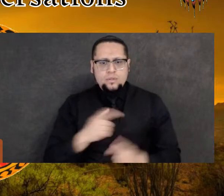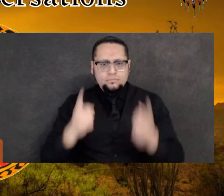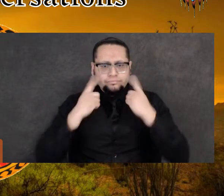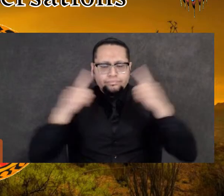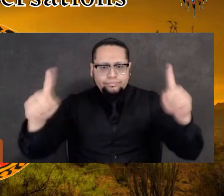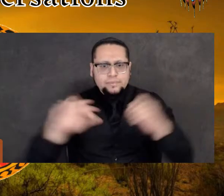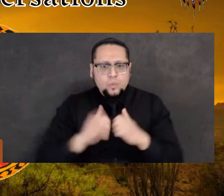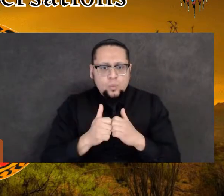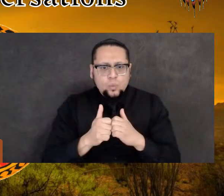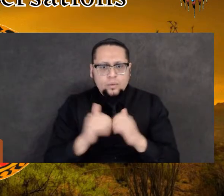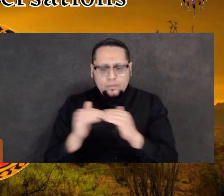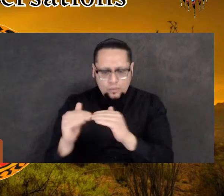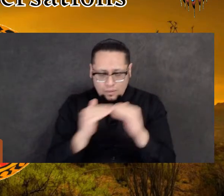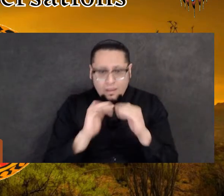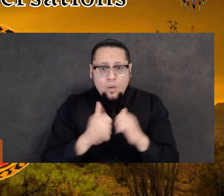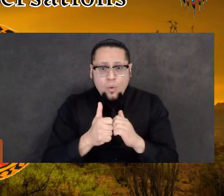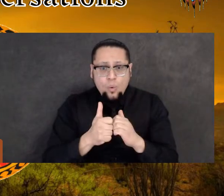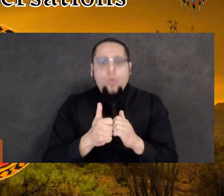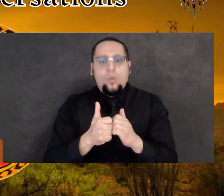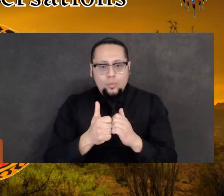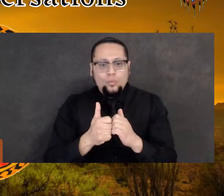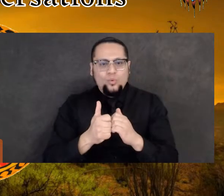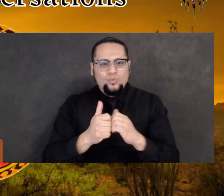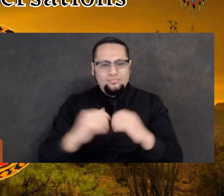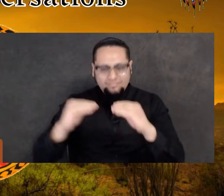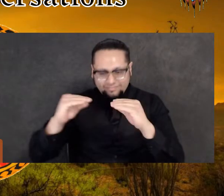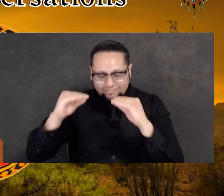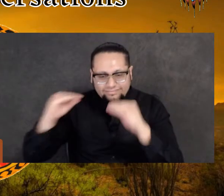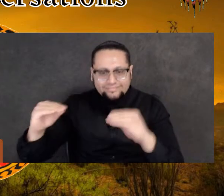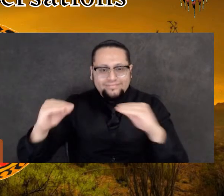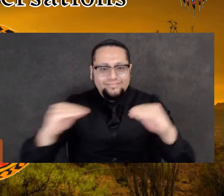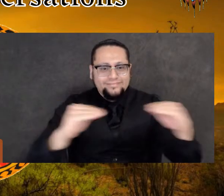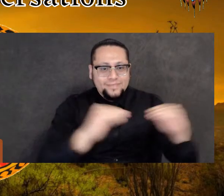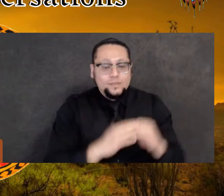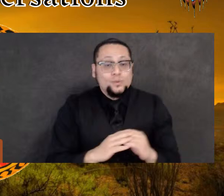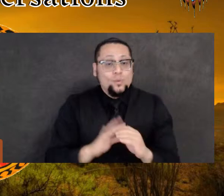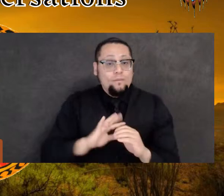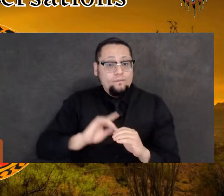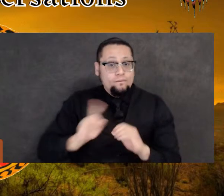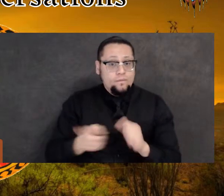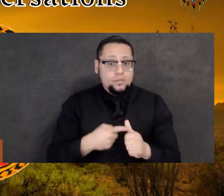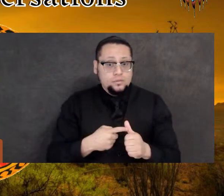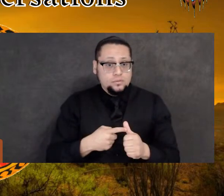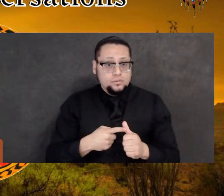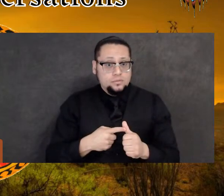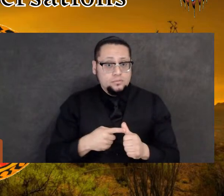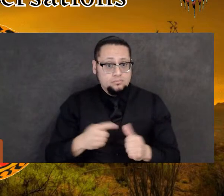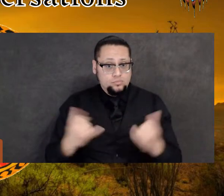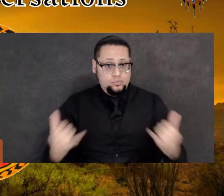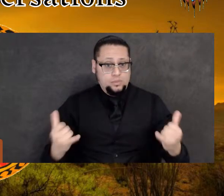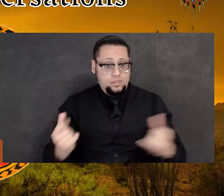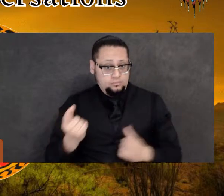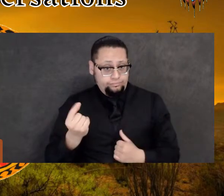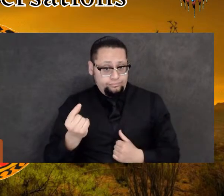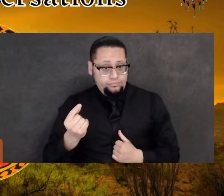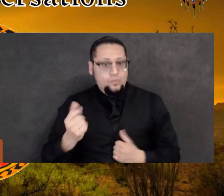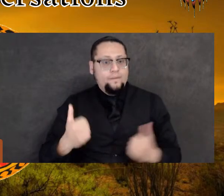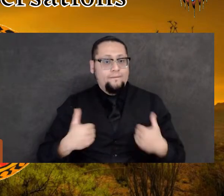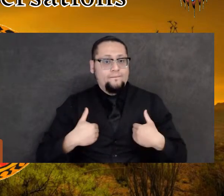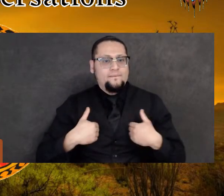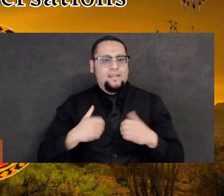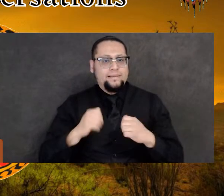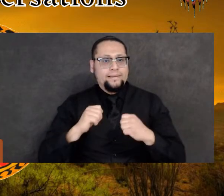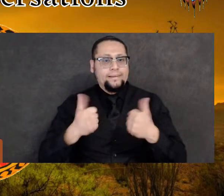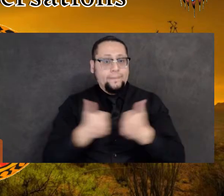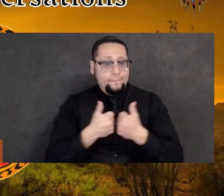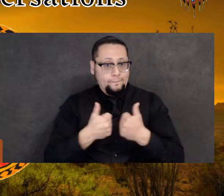through education. So what we have first is an icebreaker. We have an online game called Kahoot,